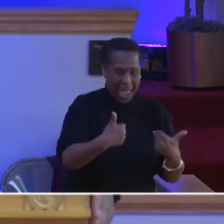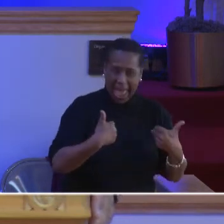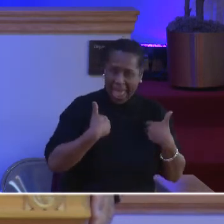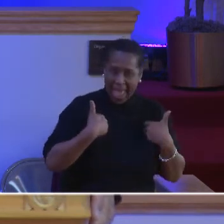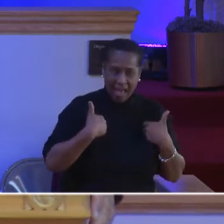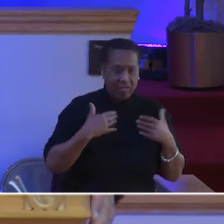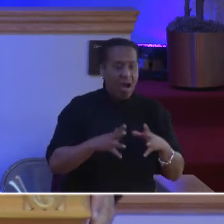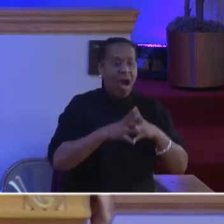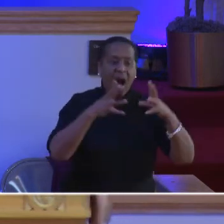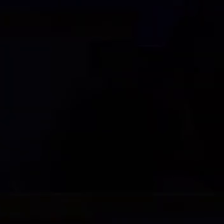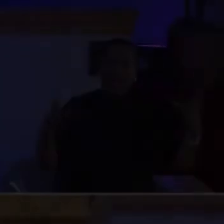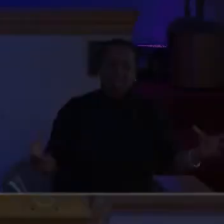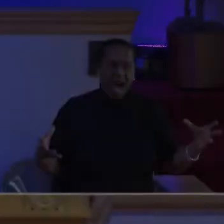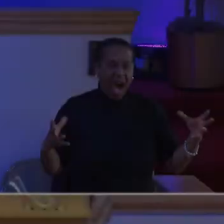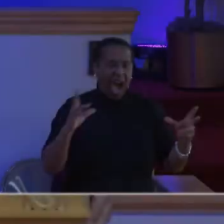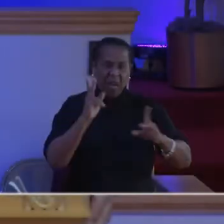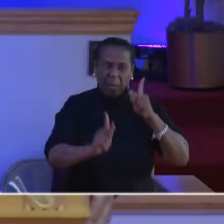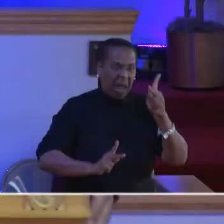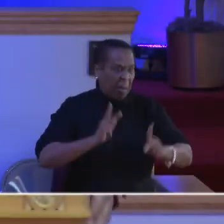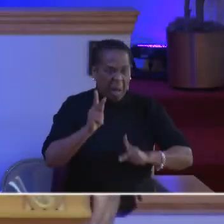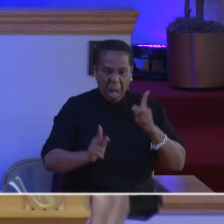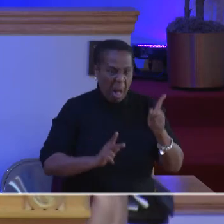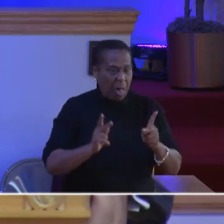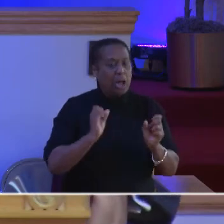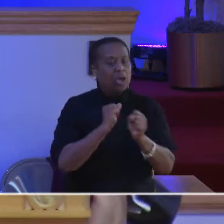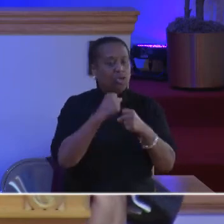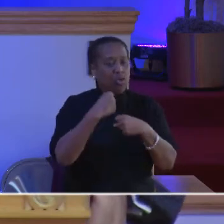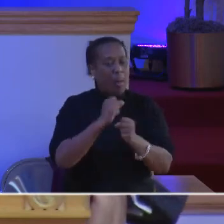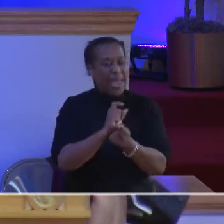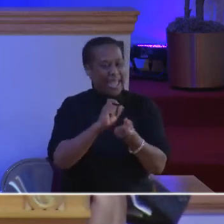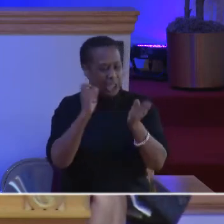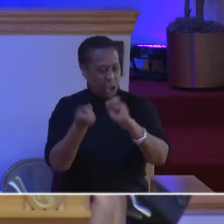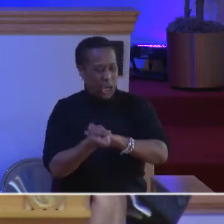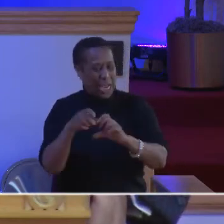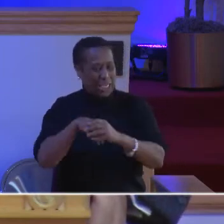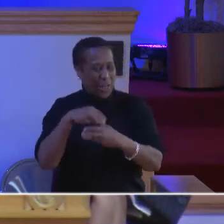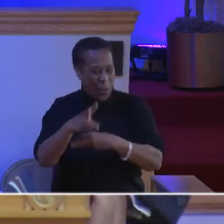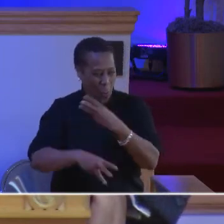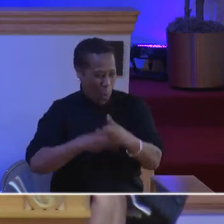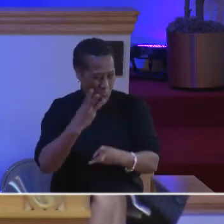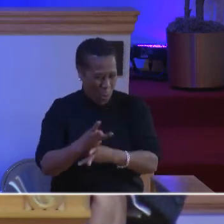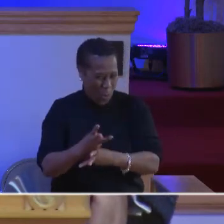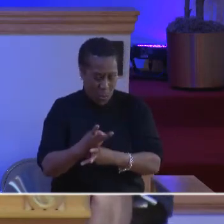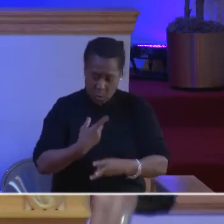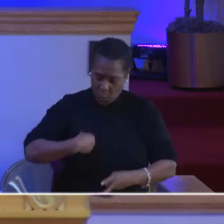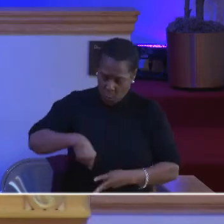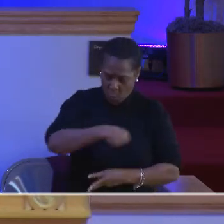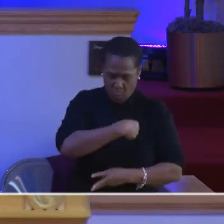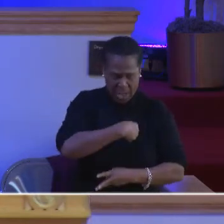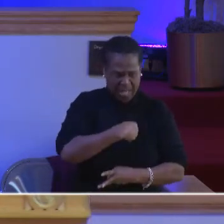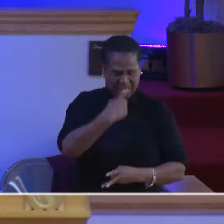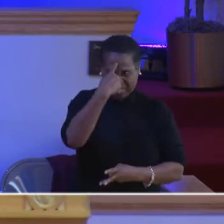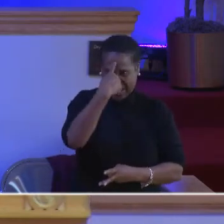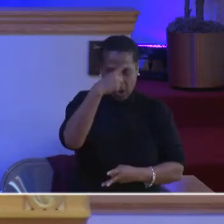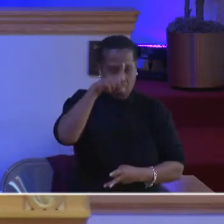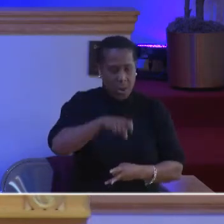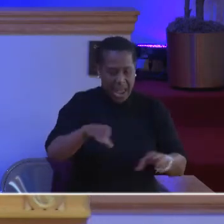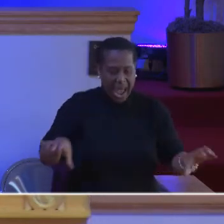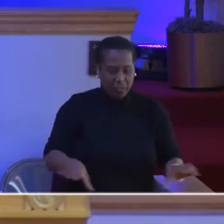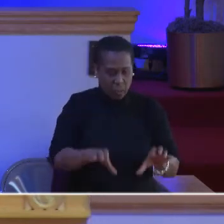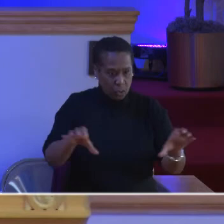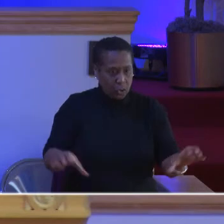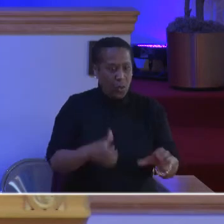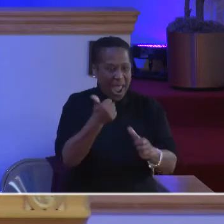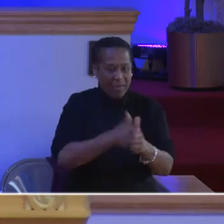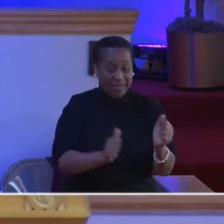a whole functioning army to make change in the world. We often think we got to do everything by